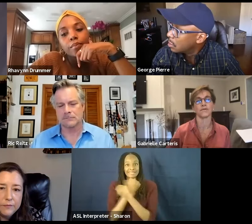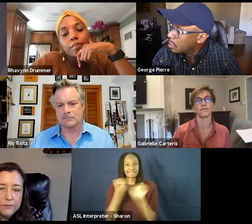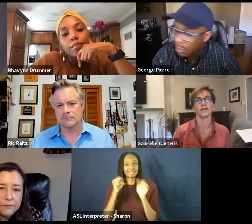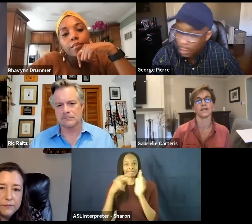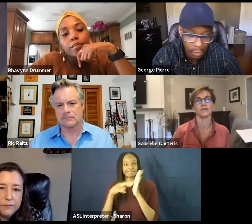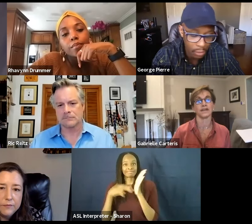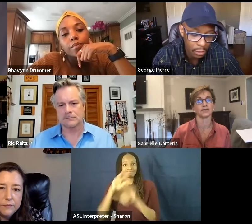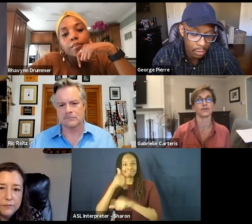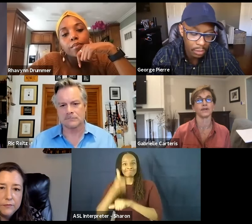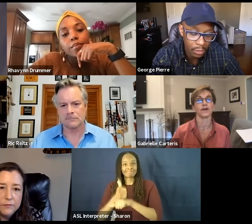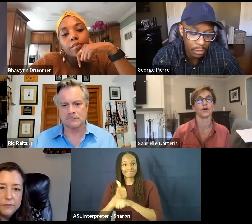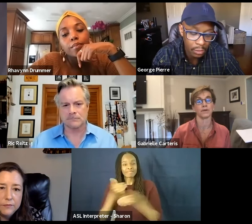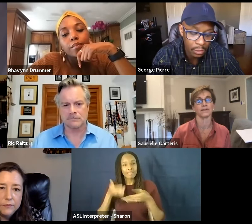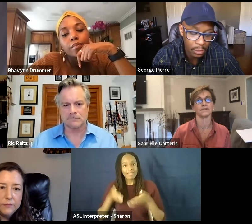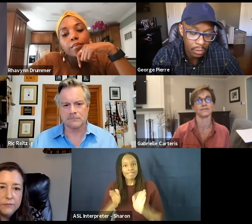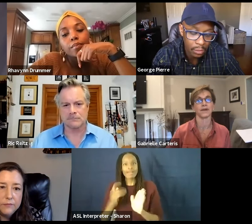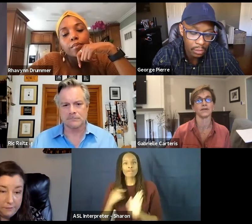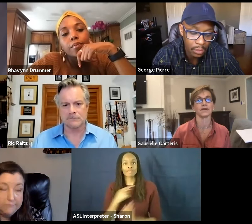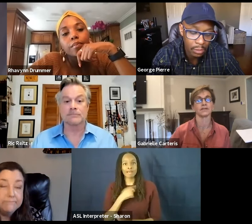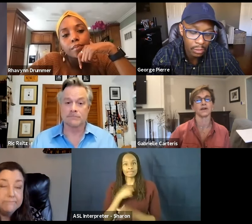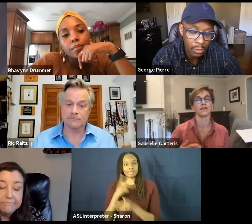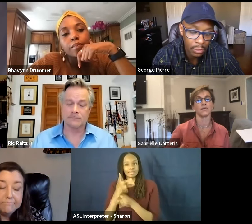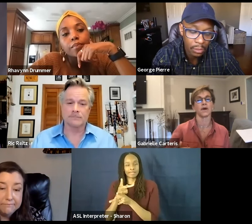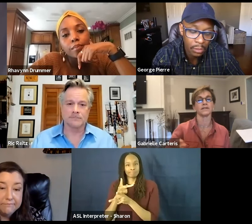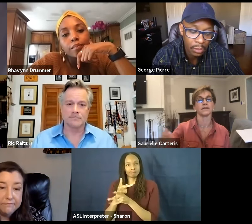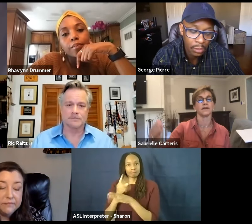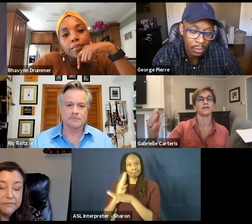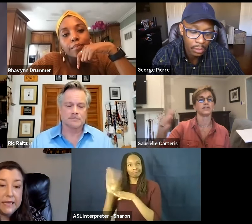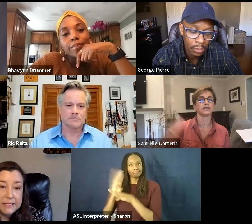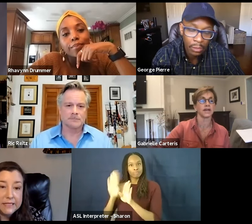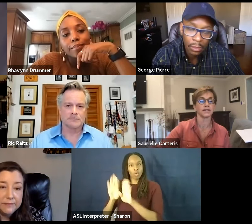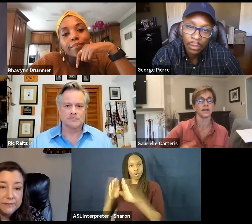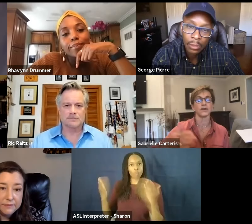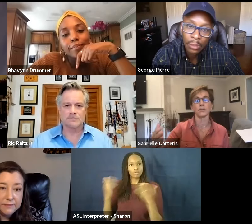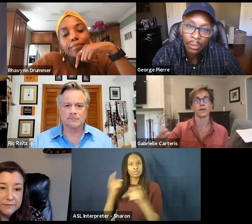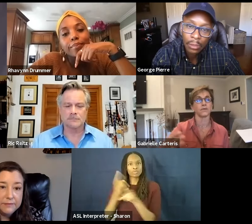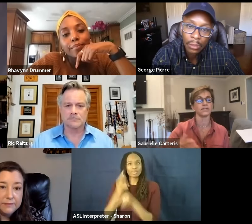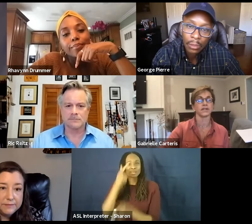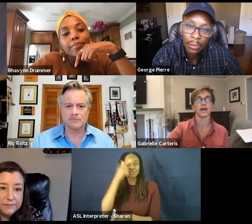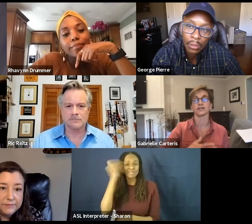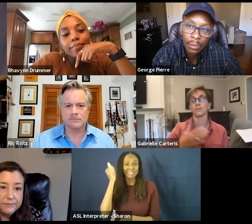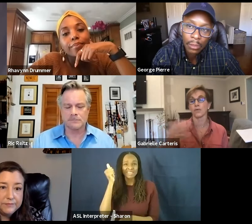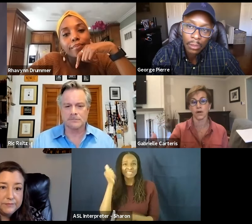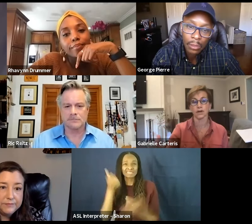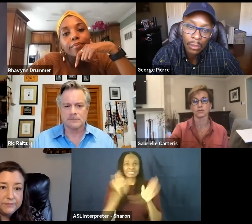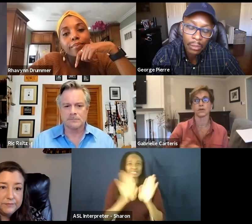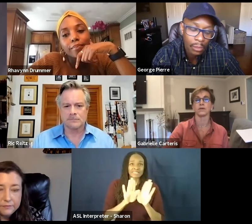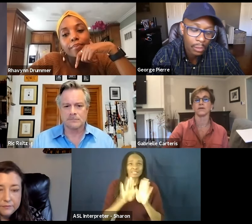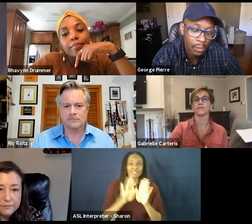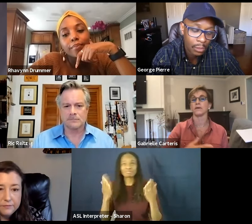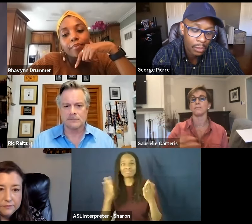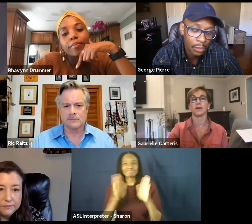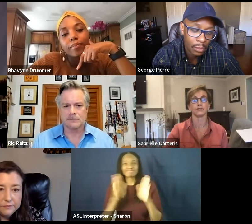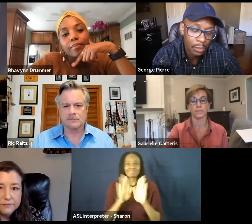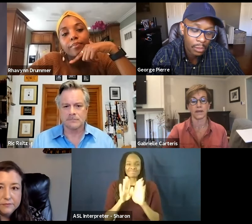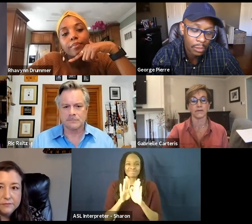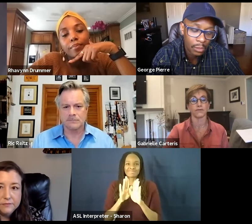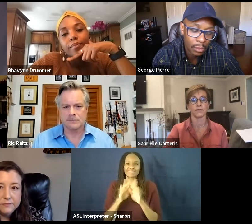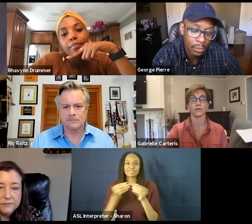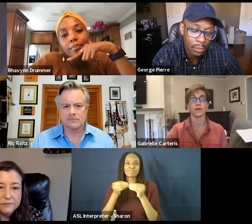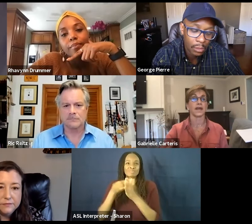us to hopefully keep the industry open, right? Because otherwise it's shutting down, opening, which is actually more cost prohibitive, much